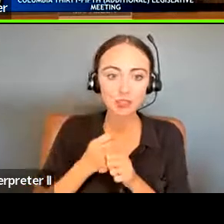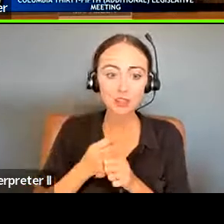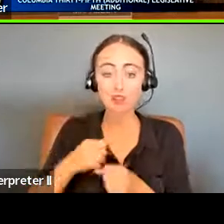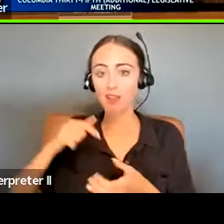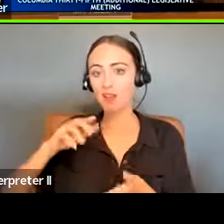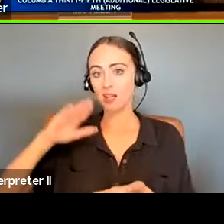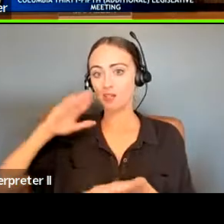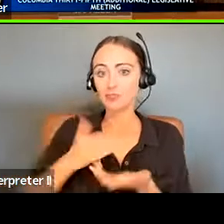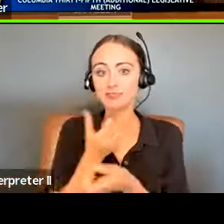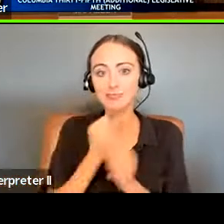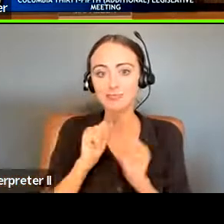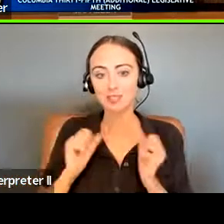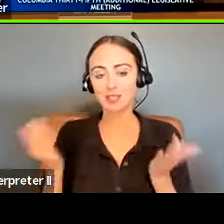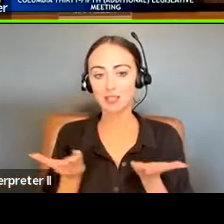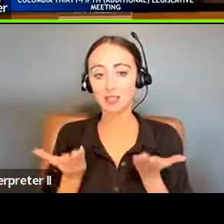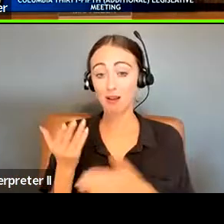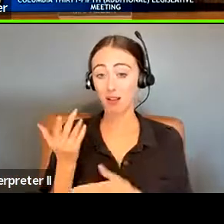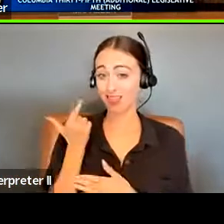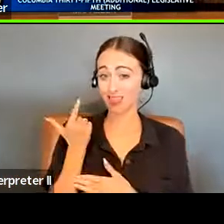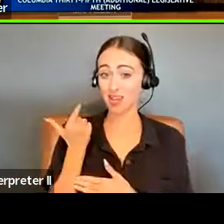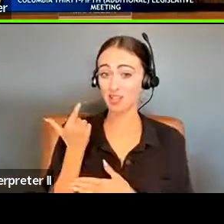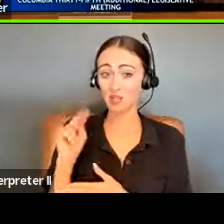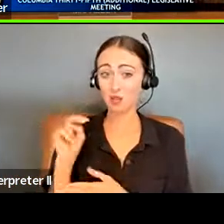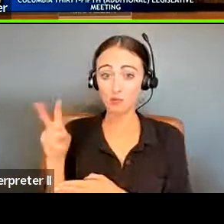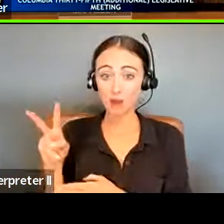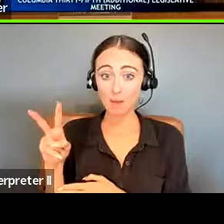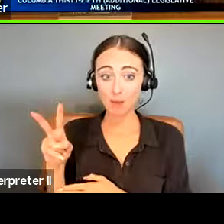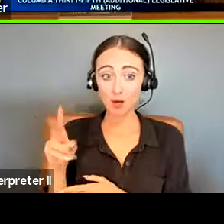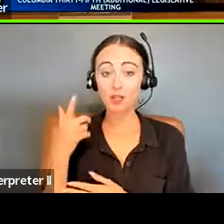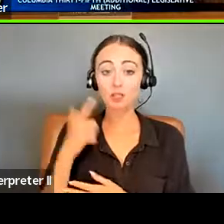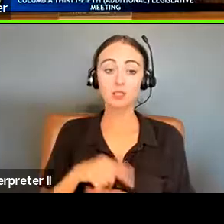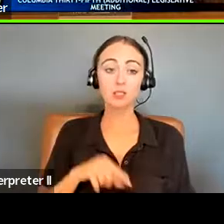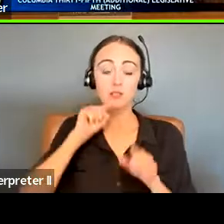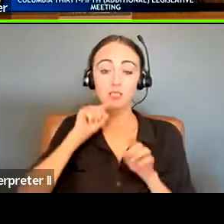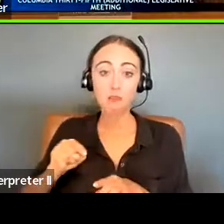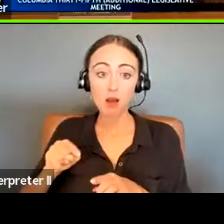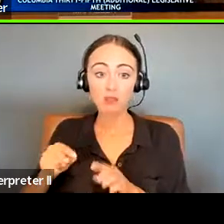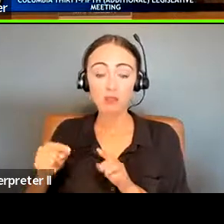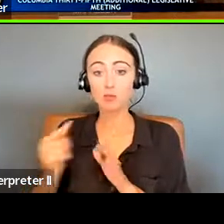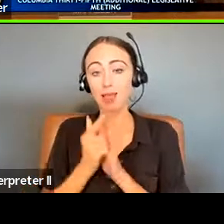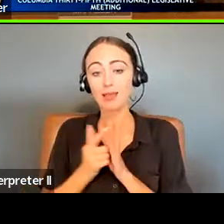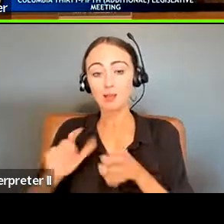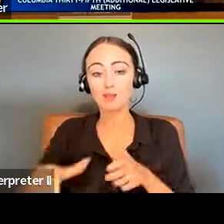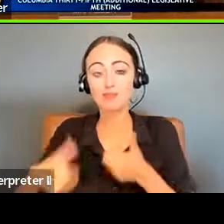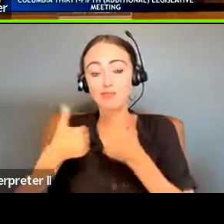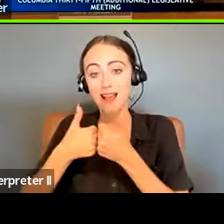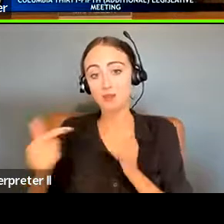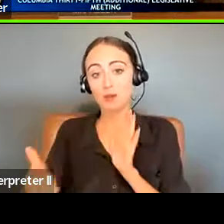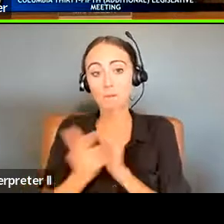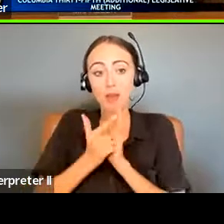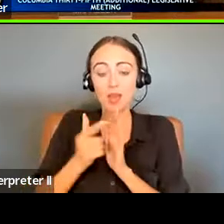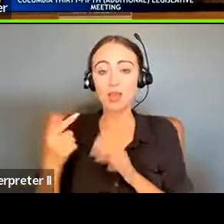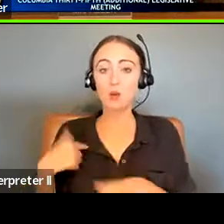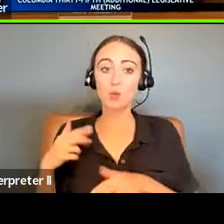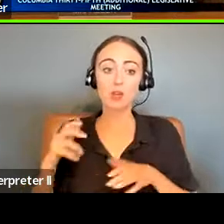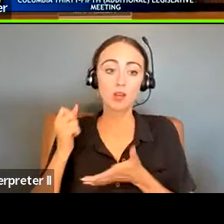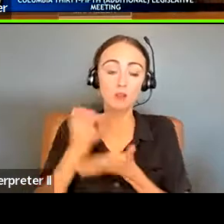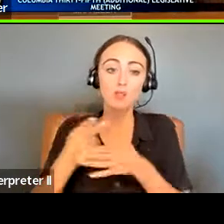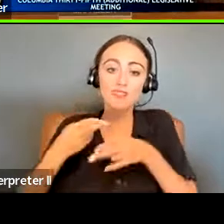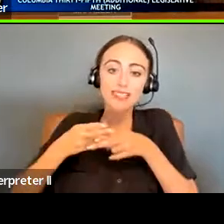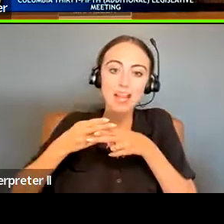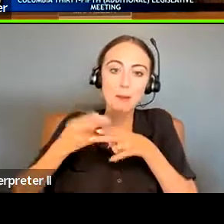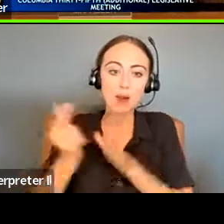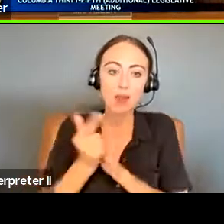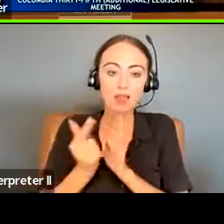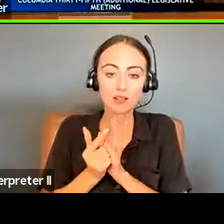less safe. Last November, in response to a legal challenge to the ghost gun ban, the council approved emergency and temporary legislation that clarified